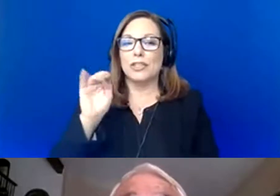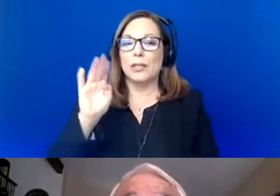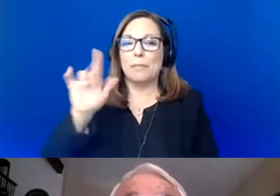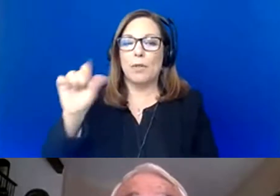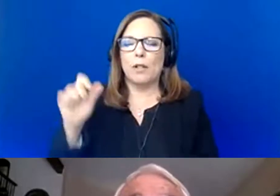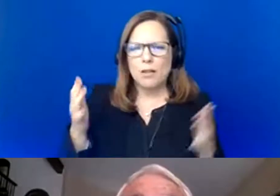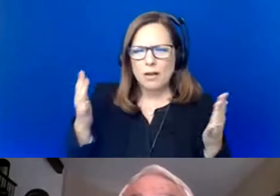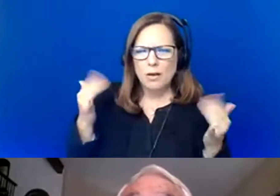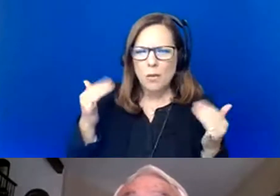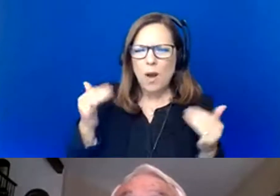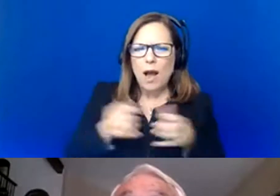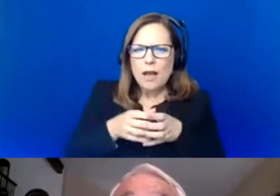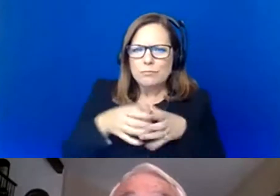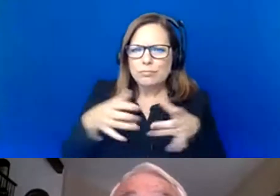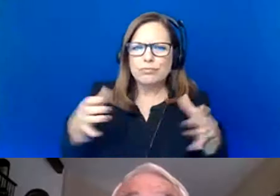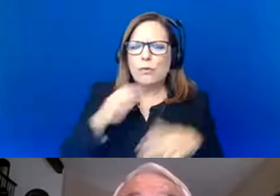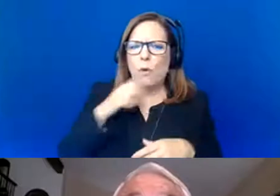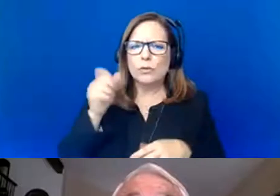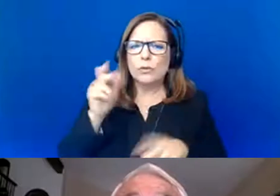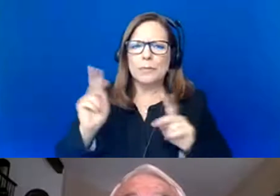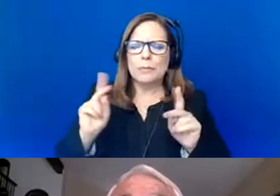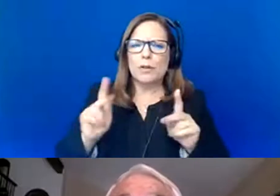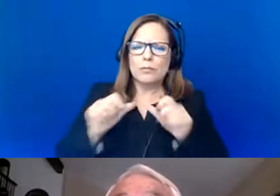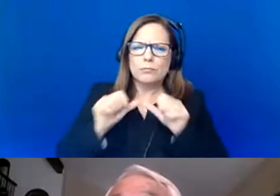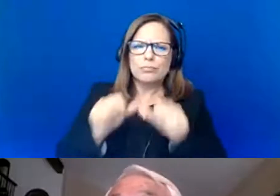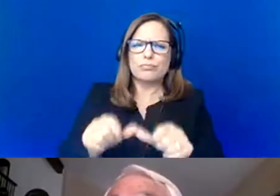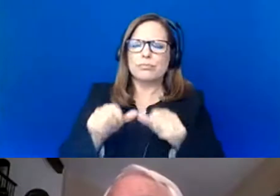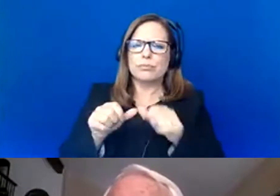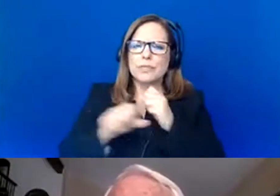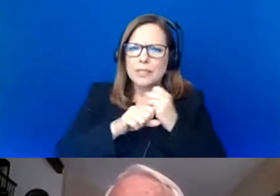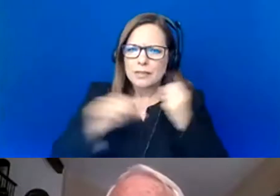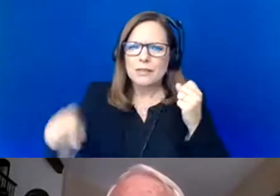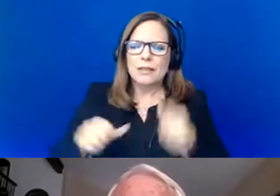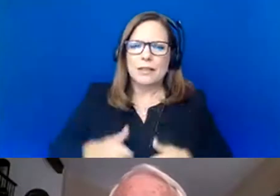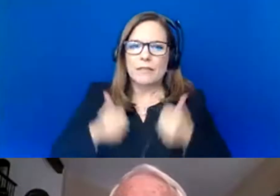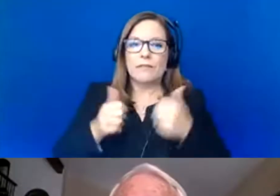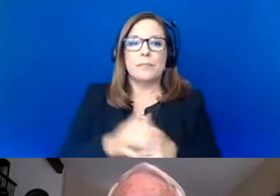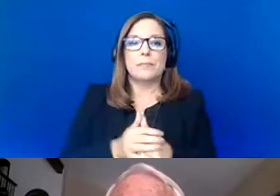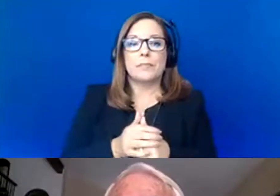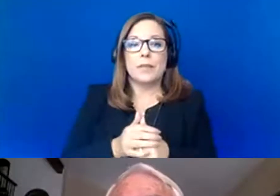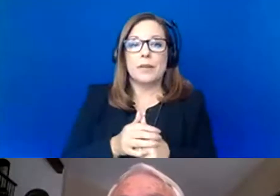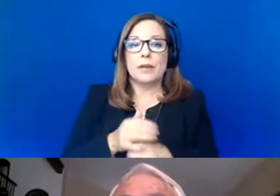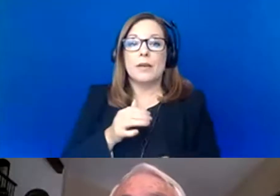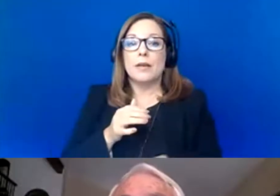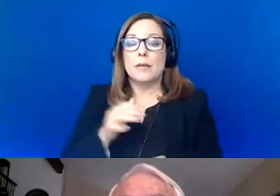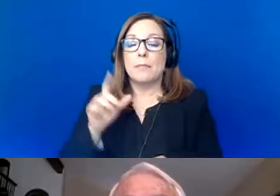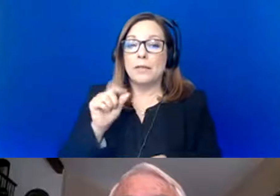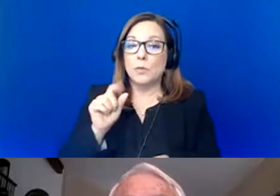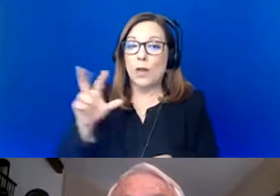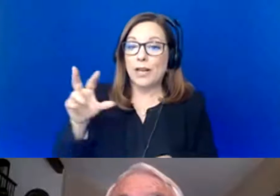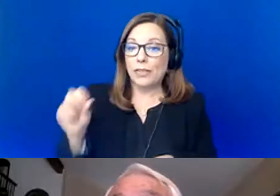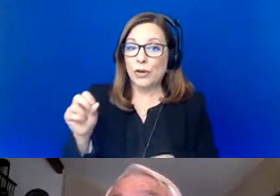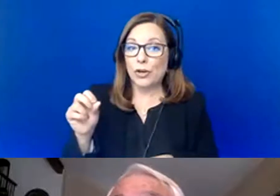continues to increase. By 2030, the over 60 population will exceed the